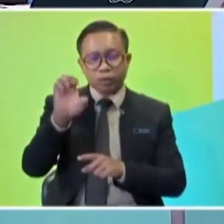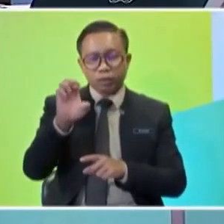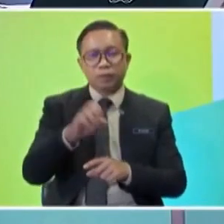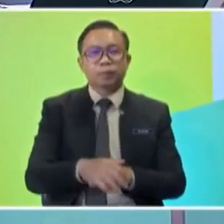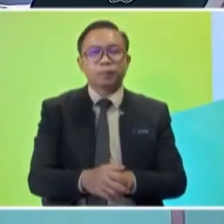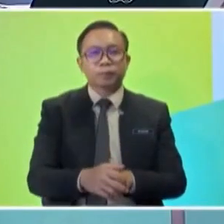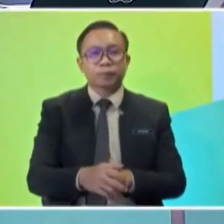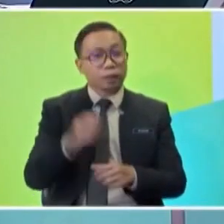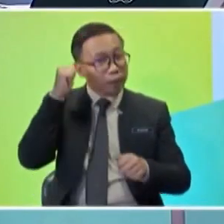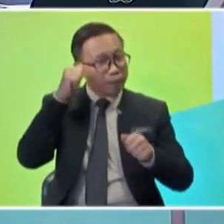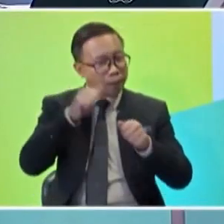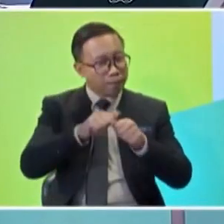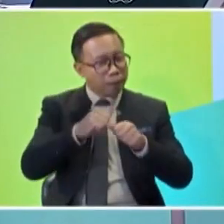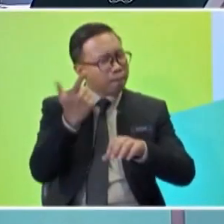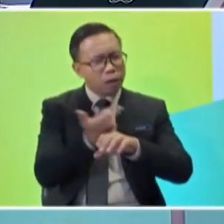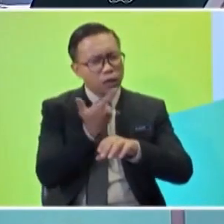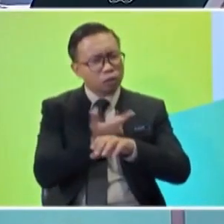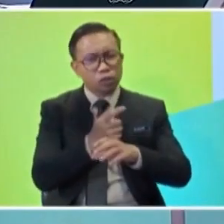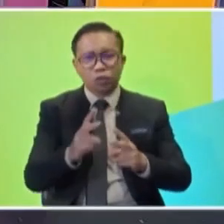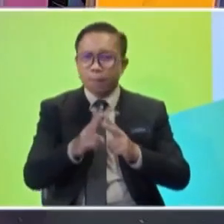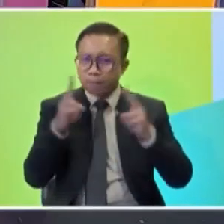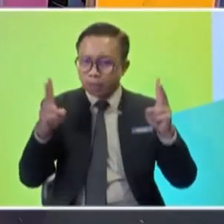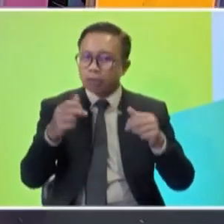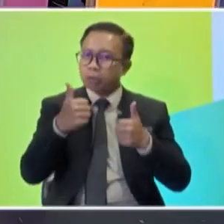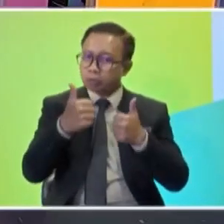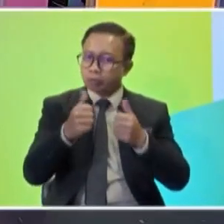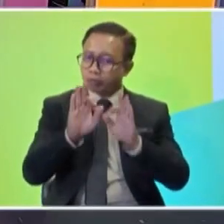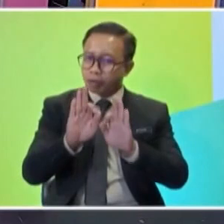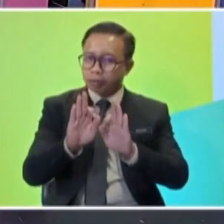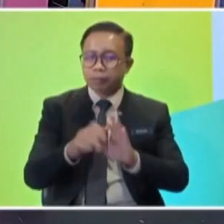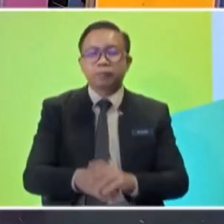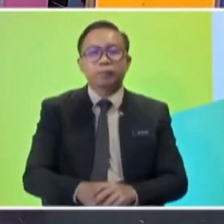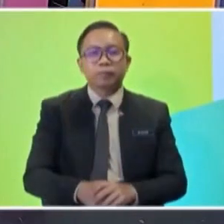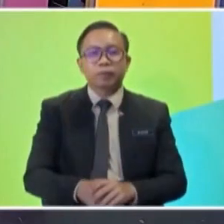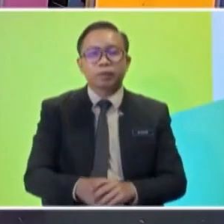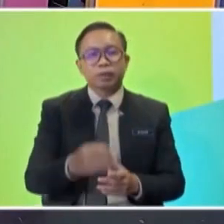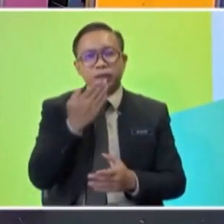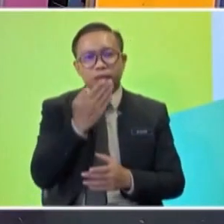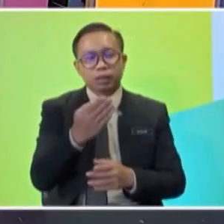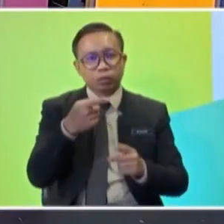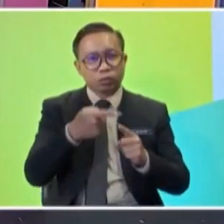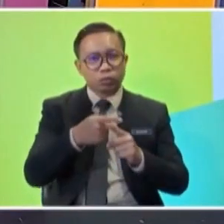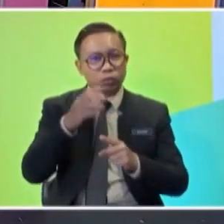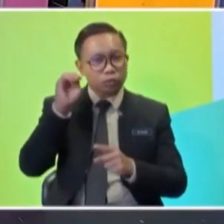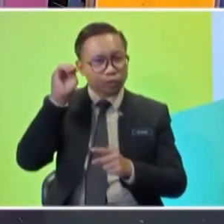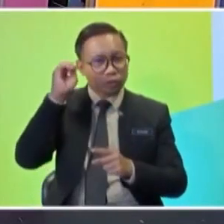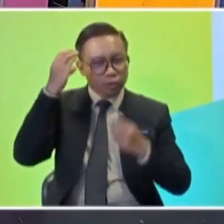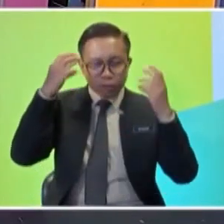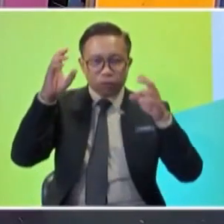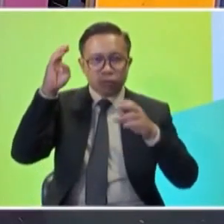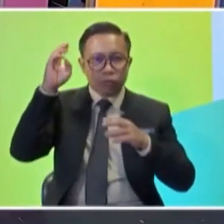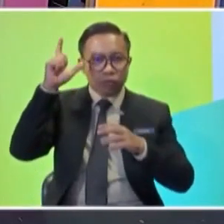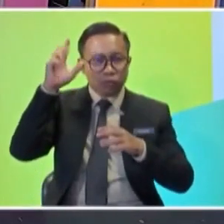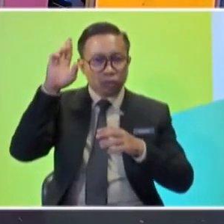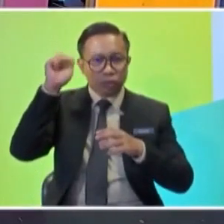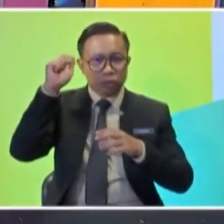remember, Mr. Ragu always says practice makes perfect. And with that, I just want to wish a big thank you to Mr. Ragu for today's